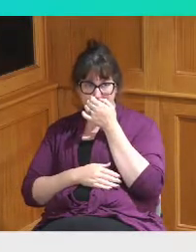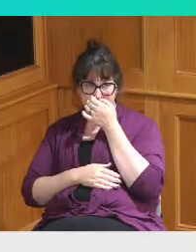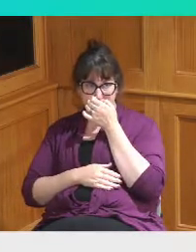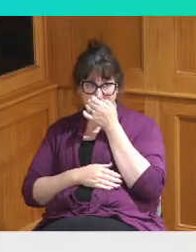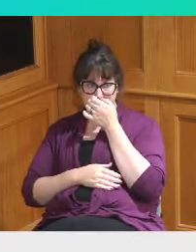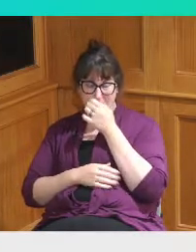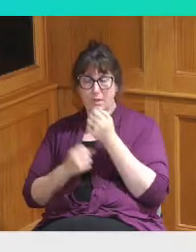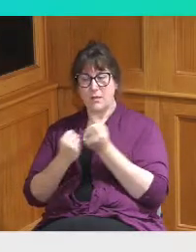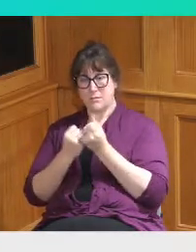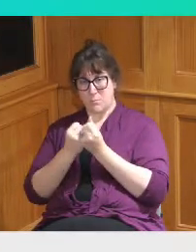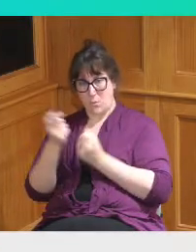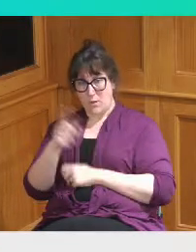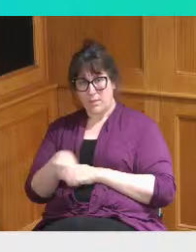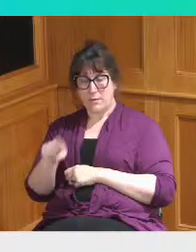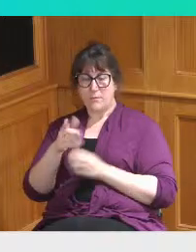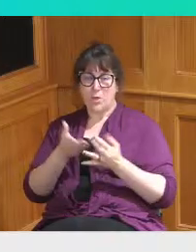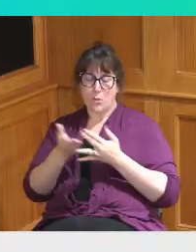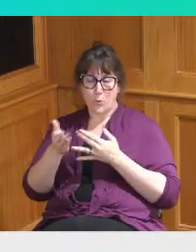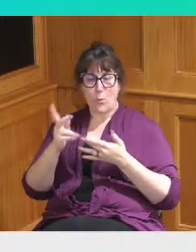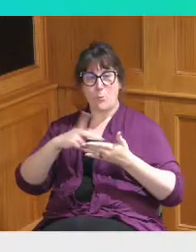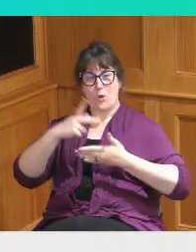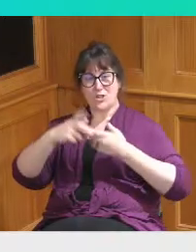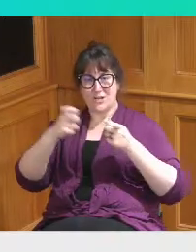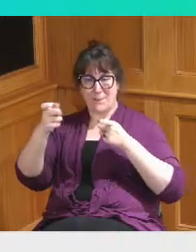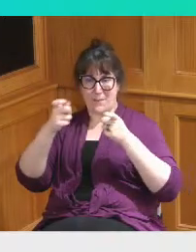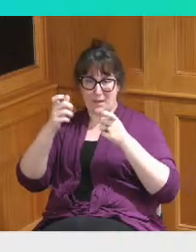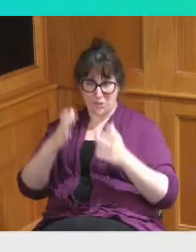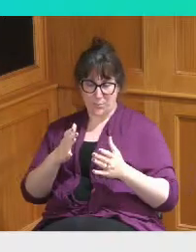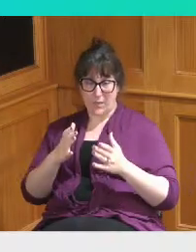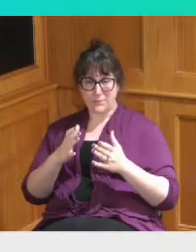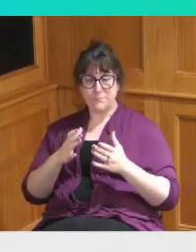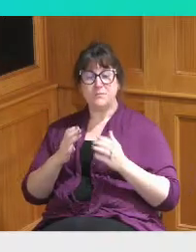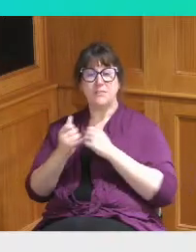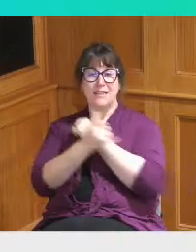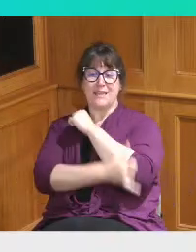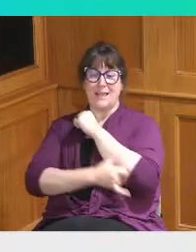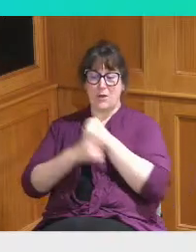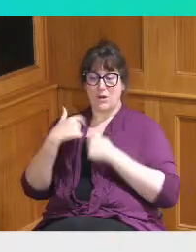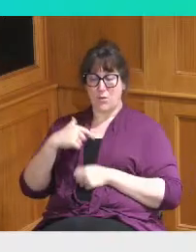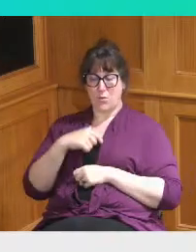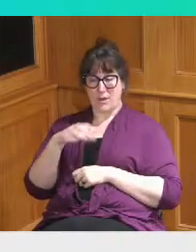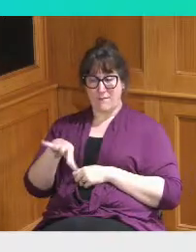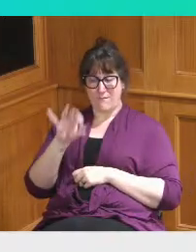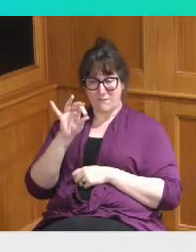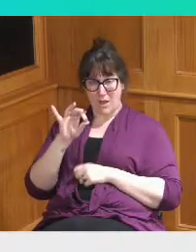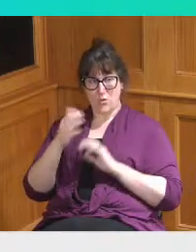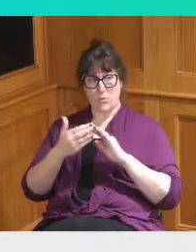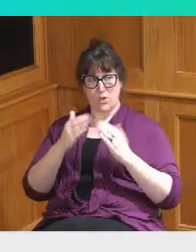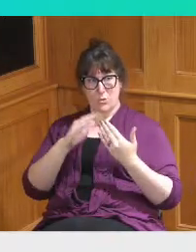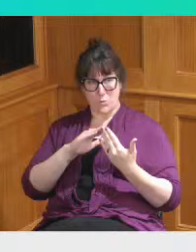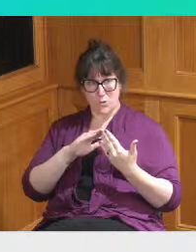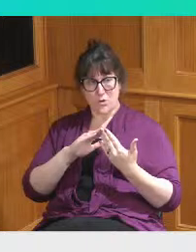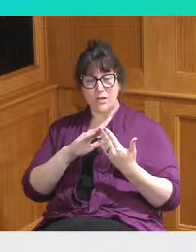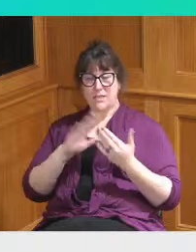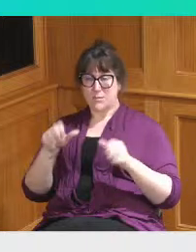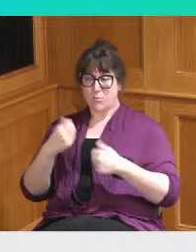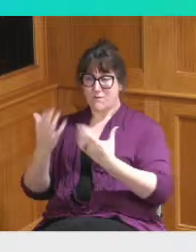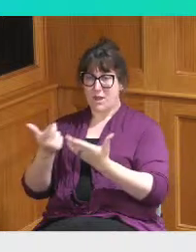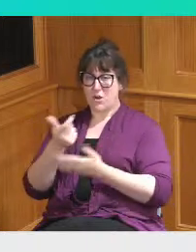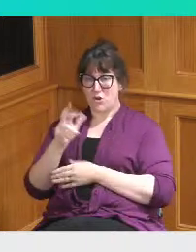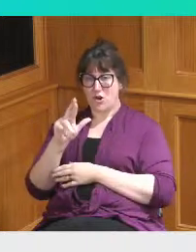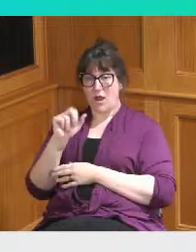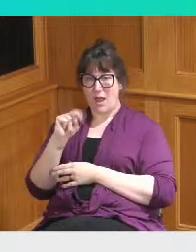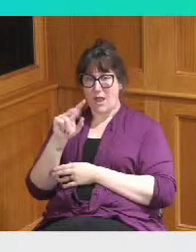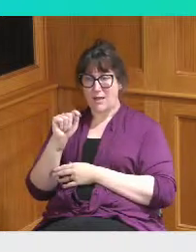and support them really through project management. What the county found was even when these communities are provided with grants, they have